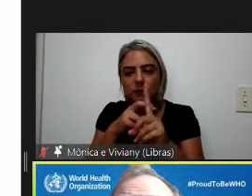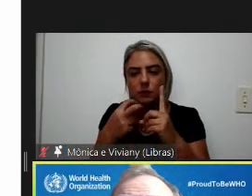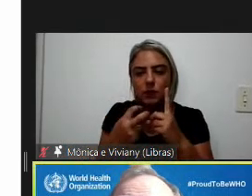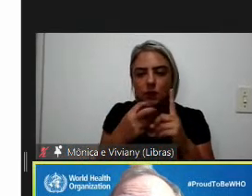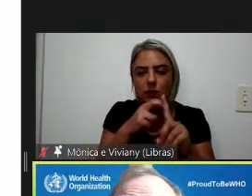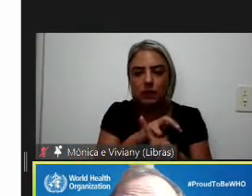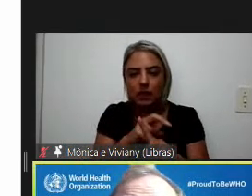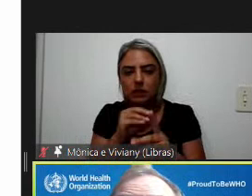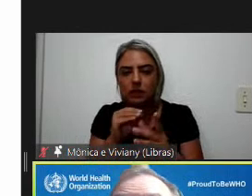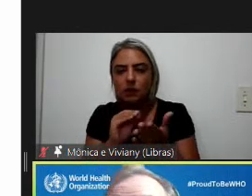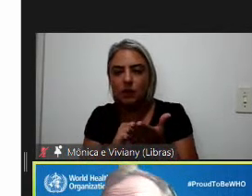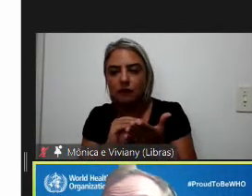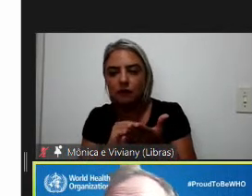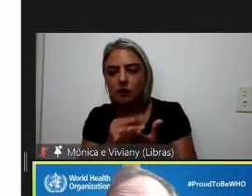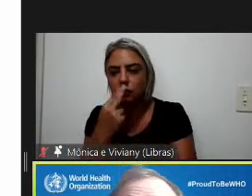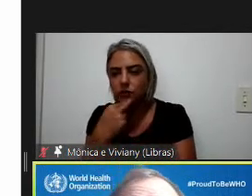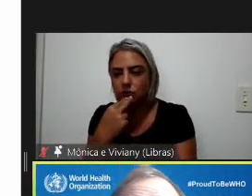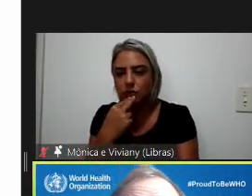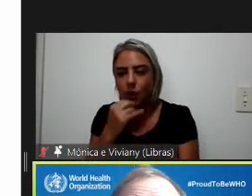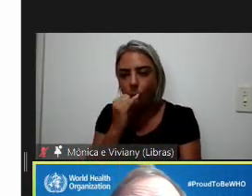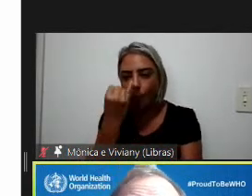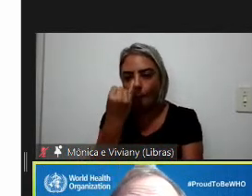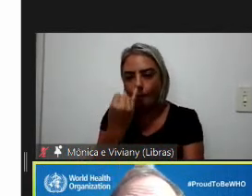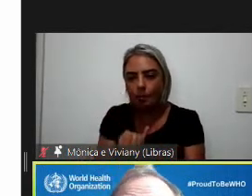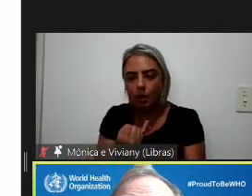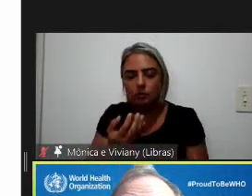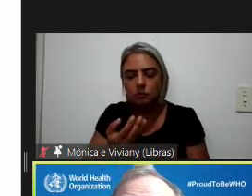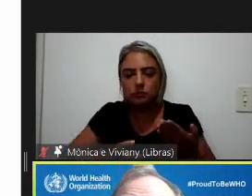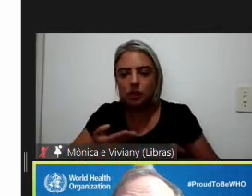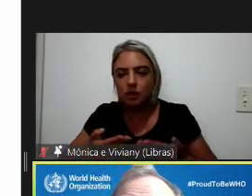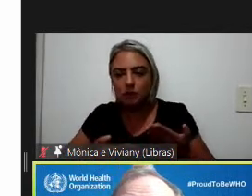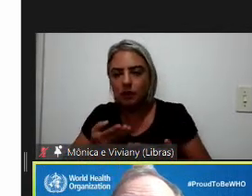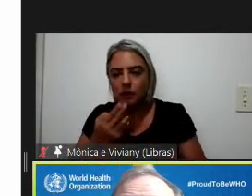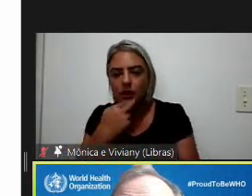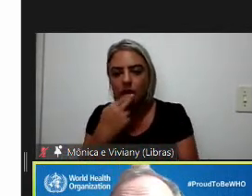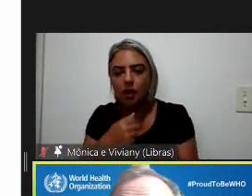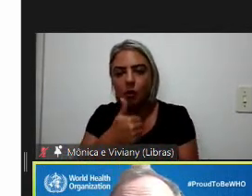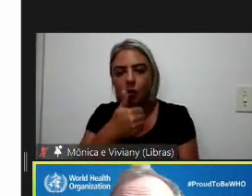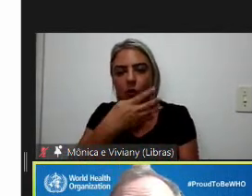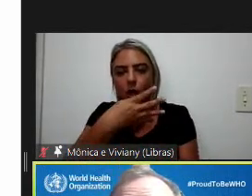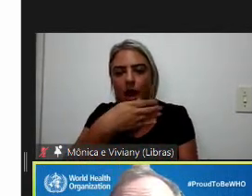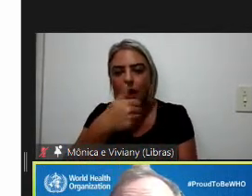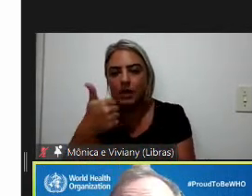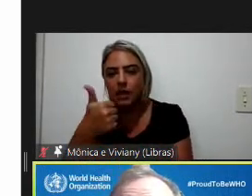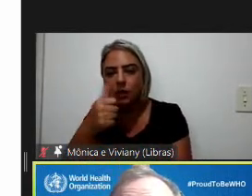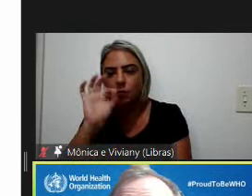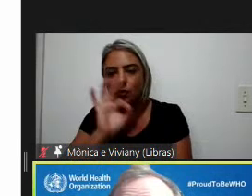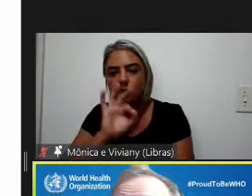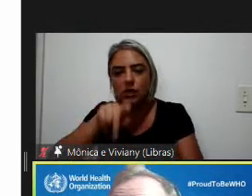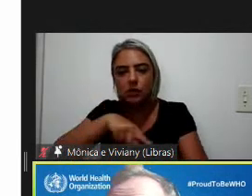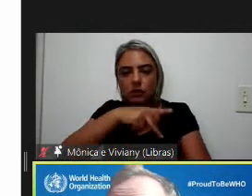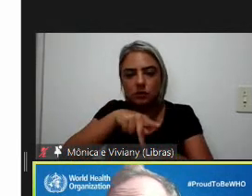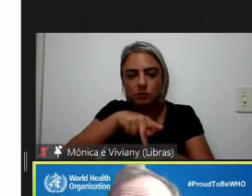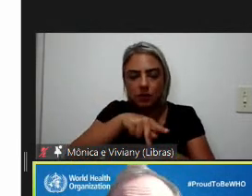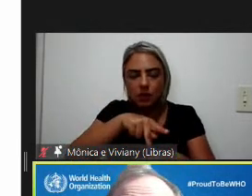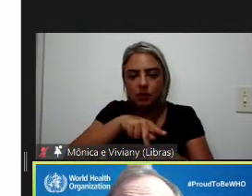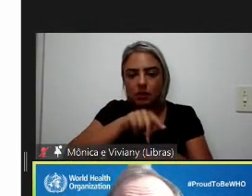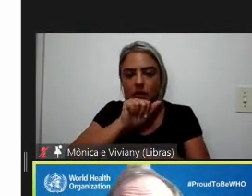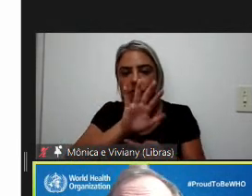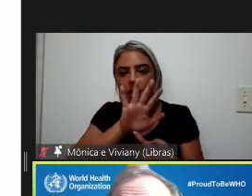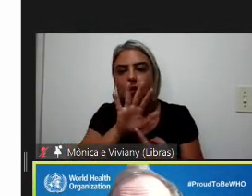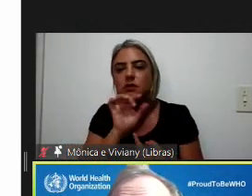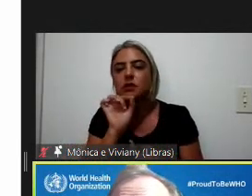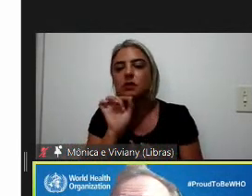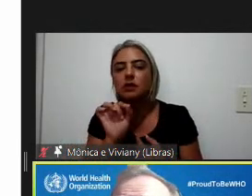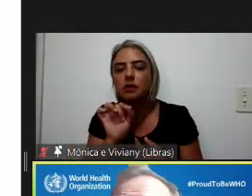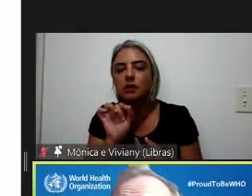for the nutrition services. 41% of countries indicated that the services have been disrupted, and actually this